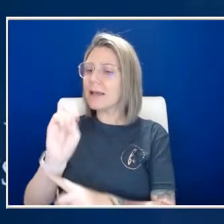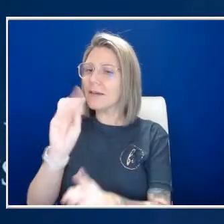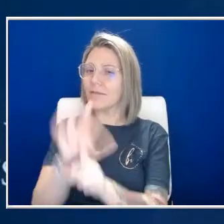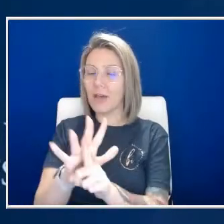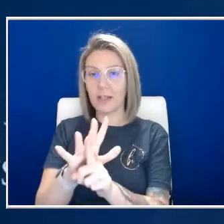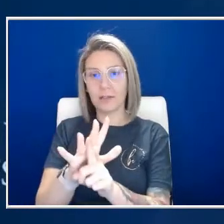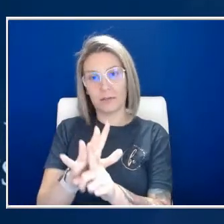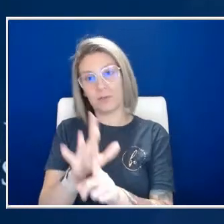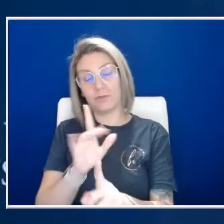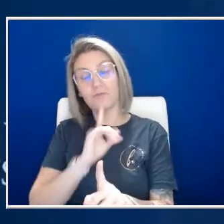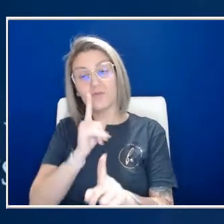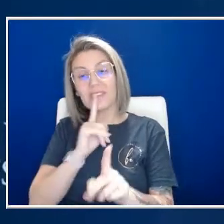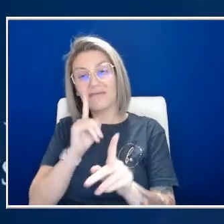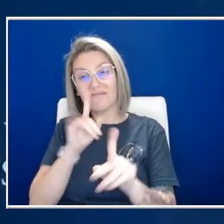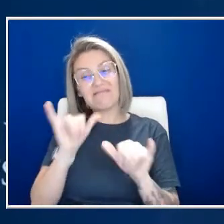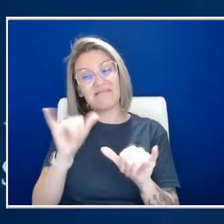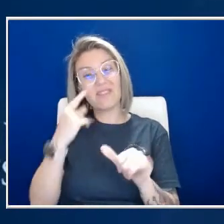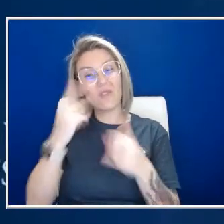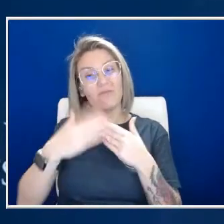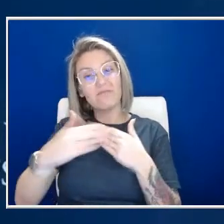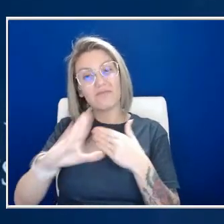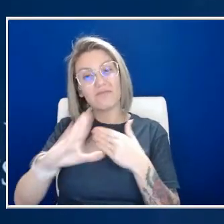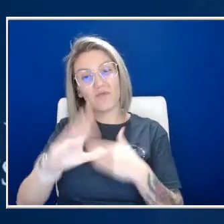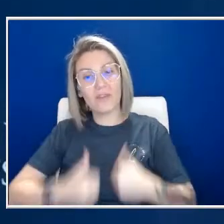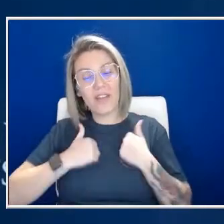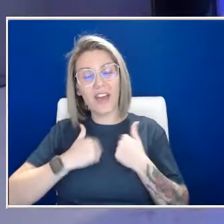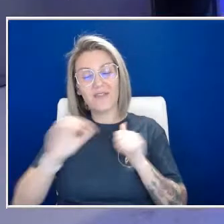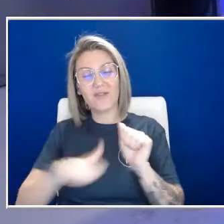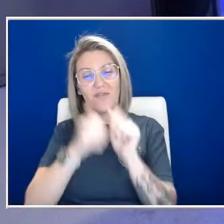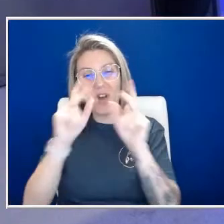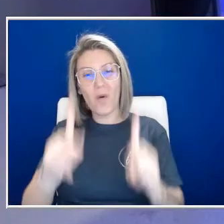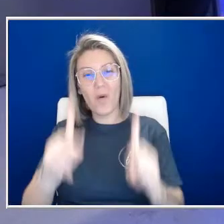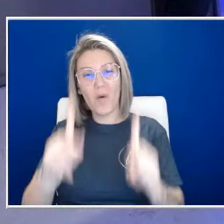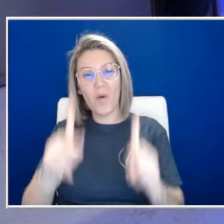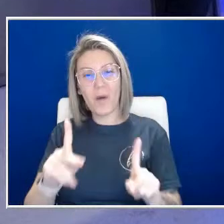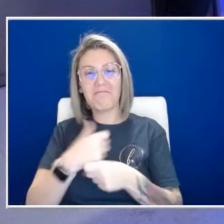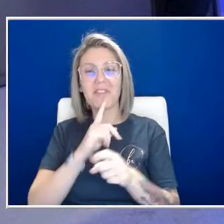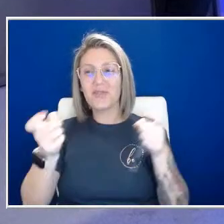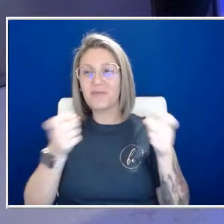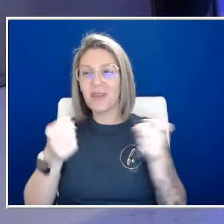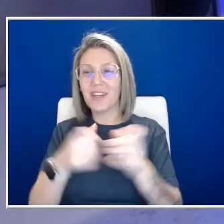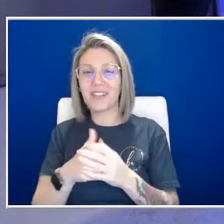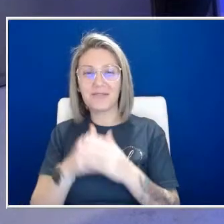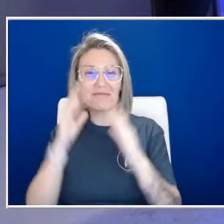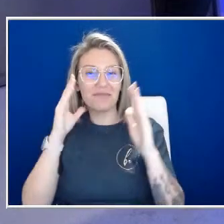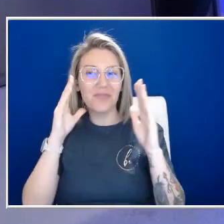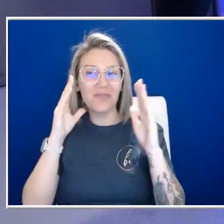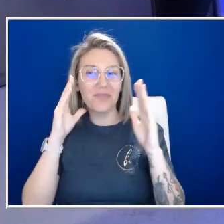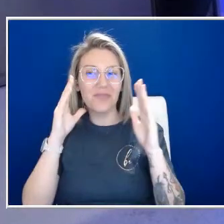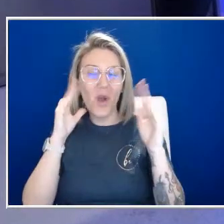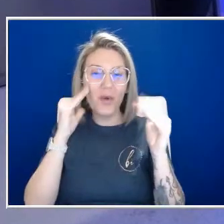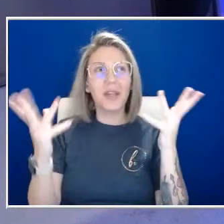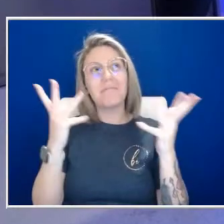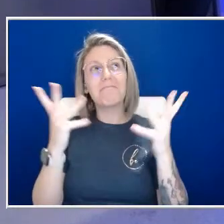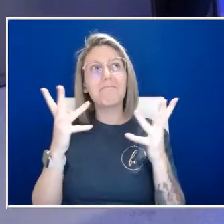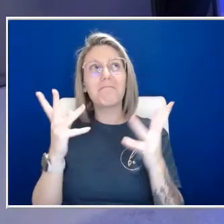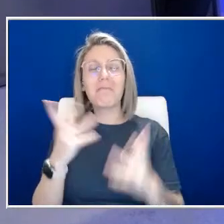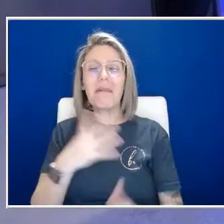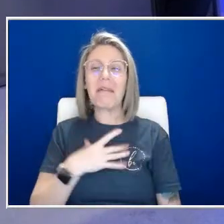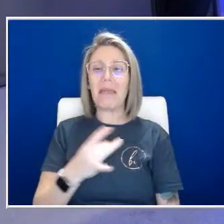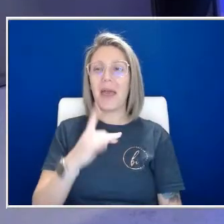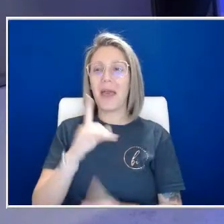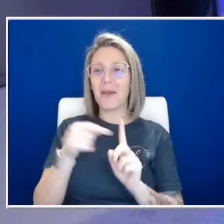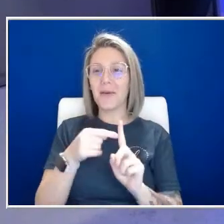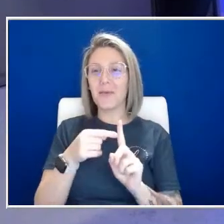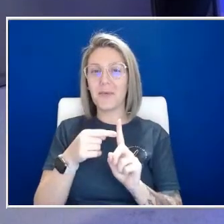so it really is important to follow up to make sure we're managing those. Right. You kind of hope for it to be we always call it, we like it when patients are boring. They bring in